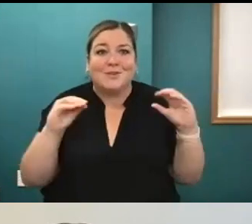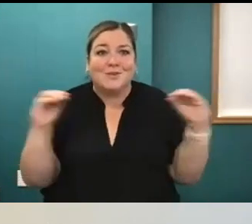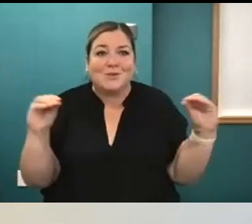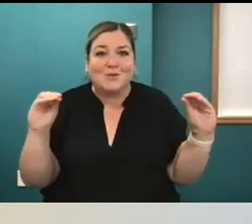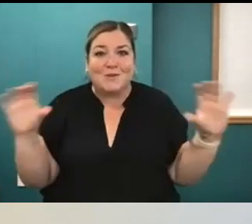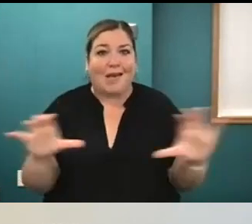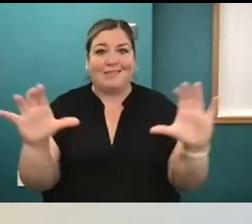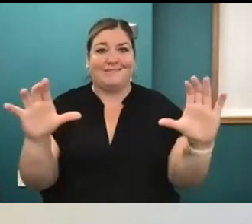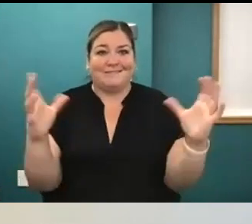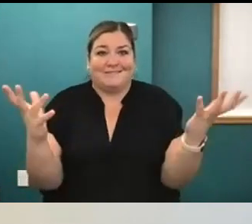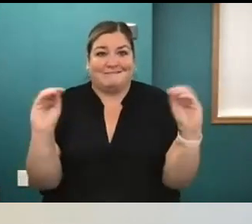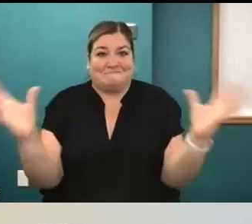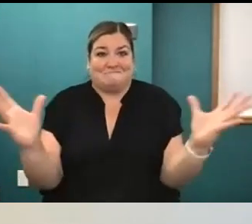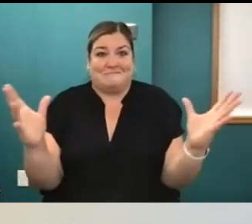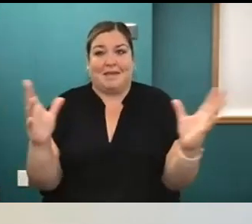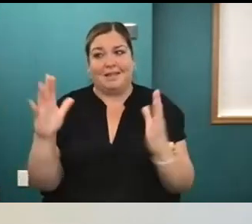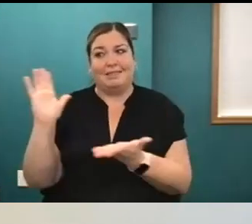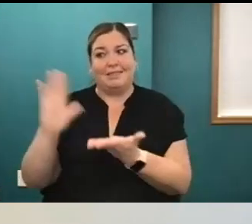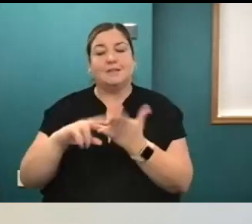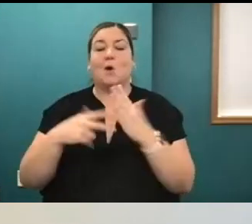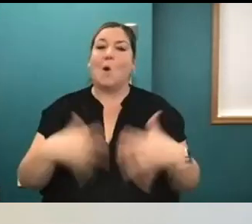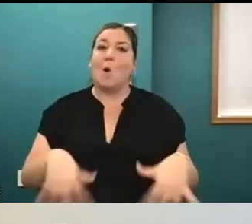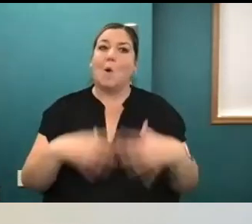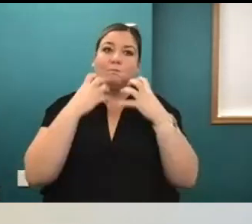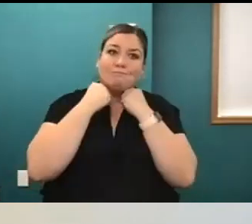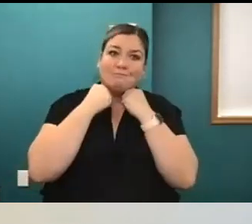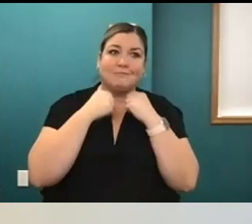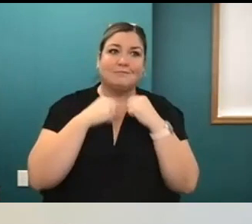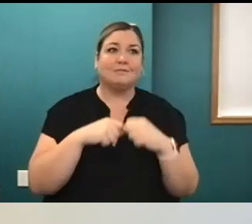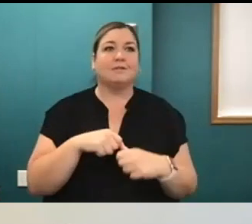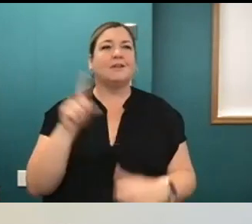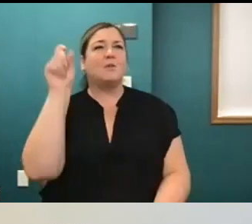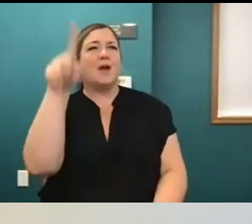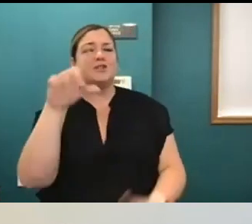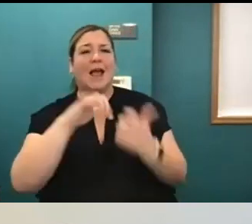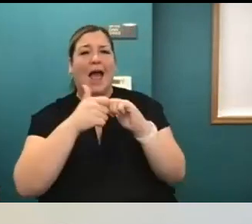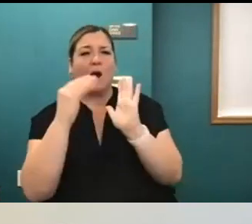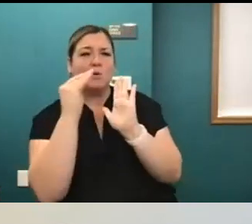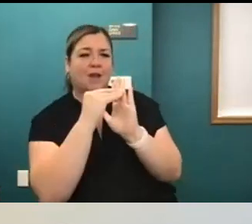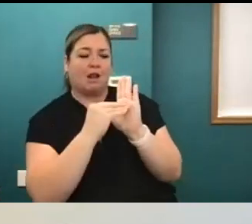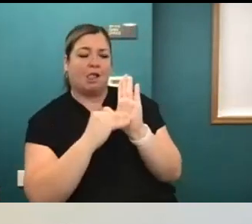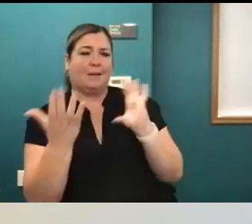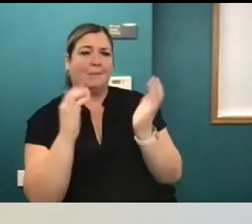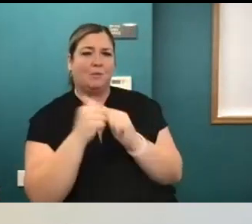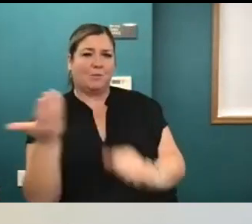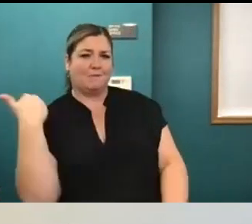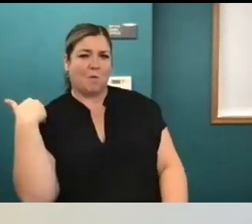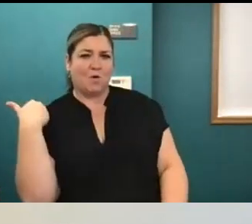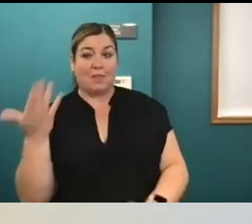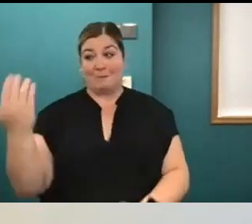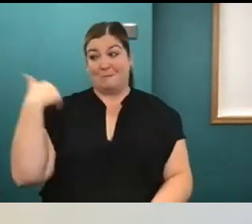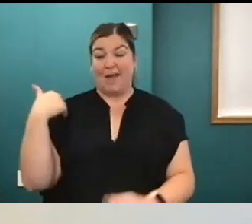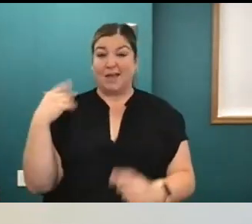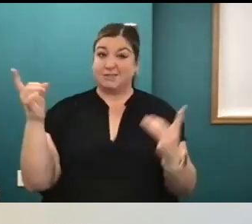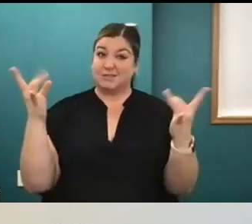more when it comes to the teachers in the classroom. How is the data logging compared to how it used to be? Because in the past, it's been